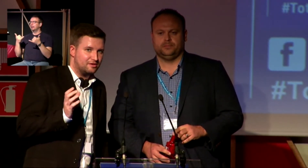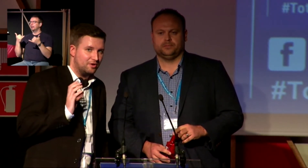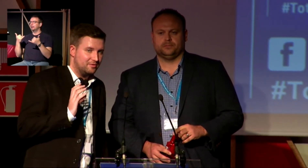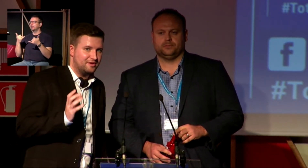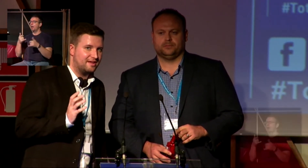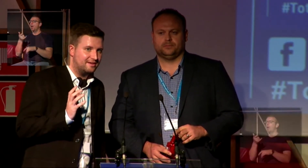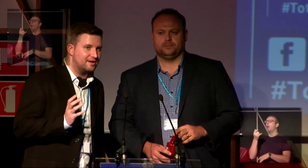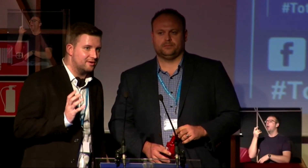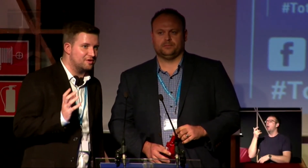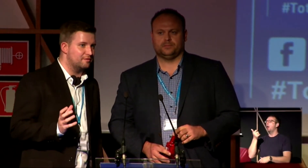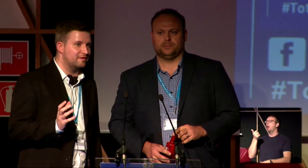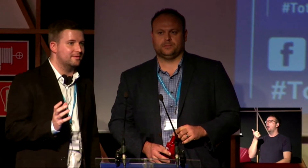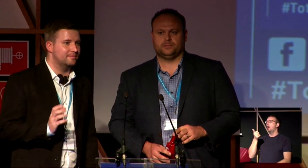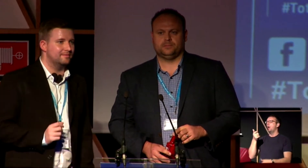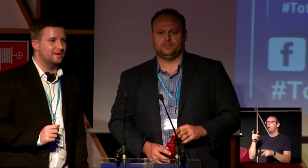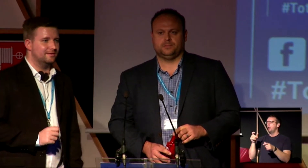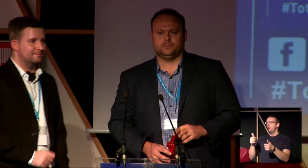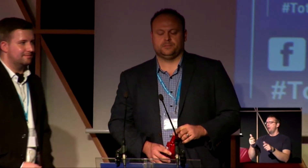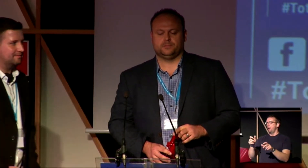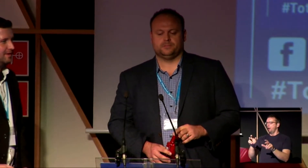and tell us what you understand of that goal so far.